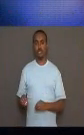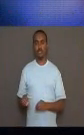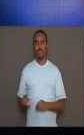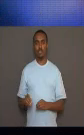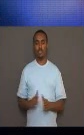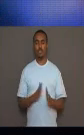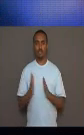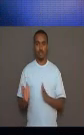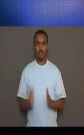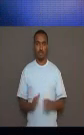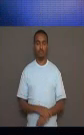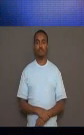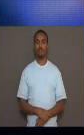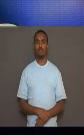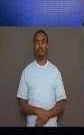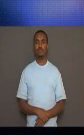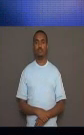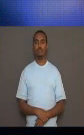Students, let's get ready.